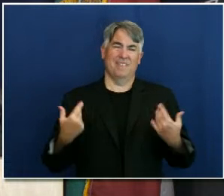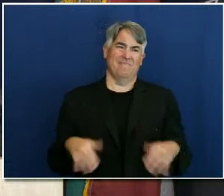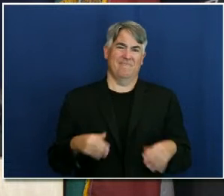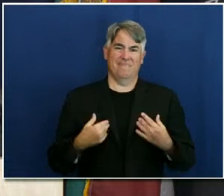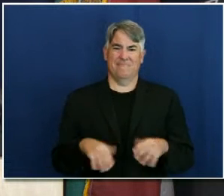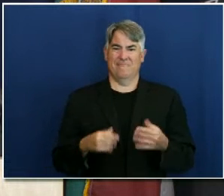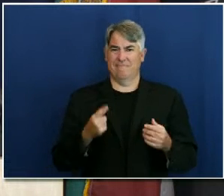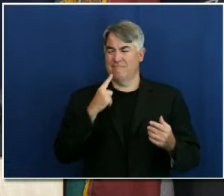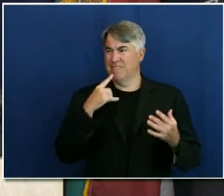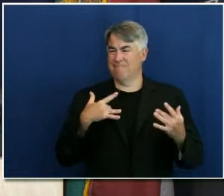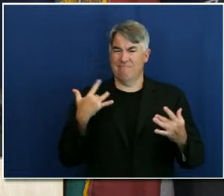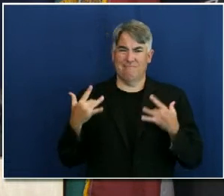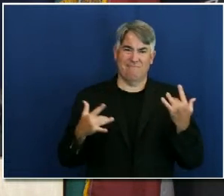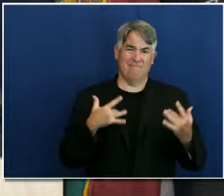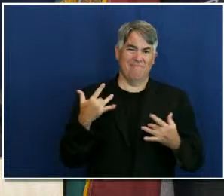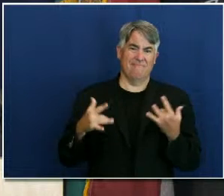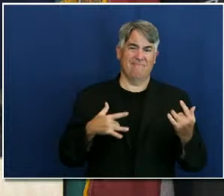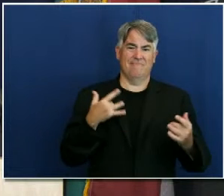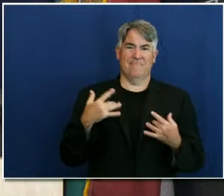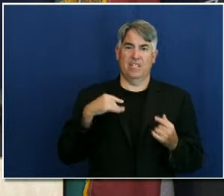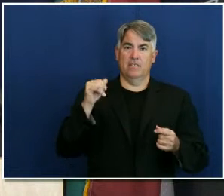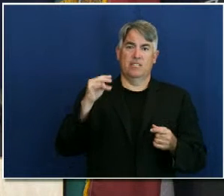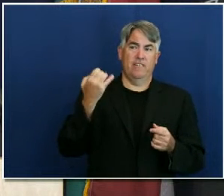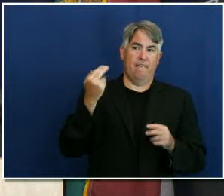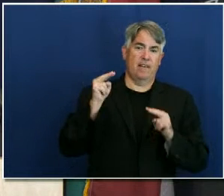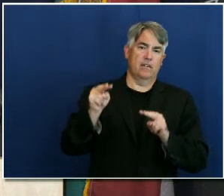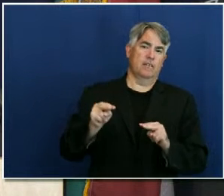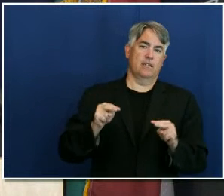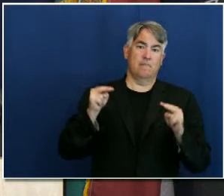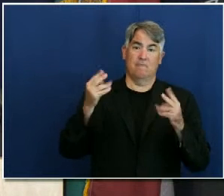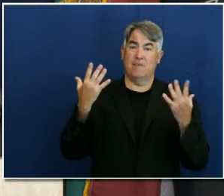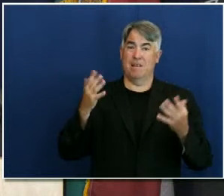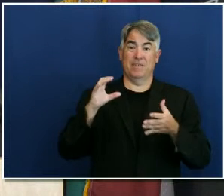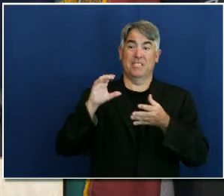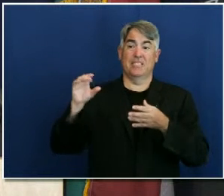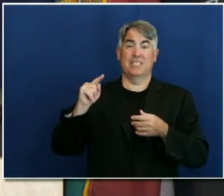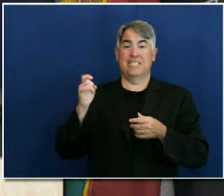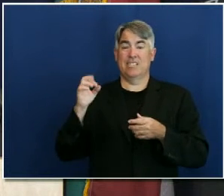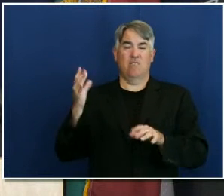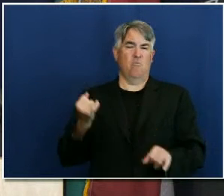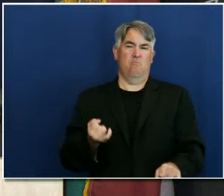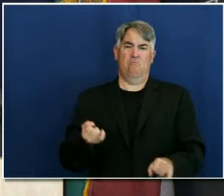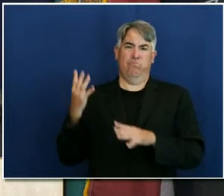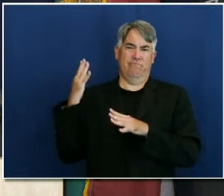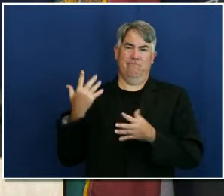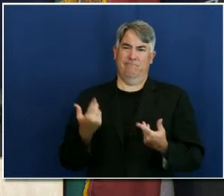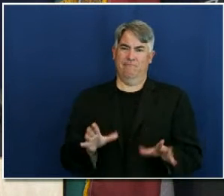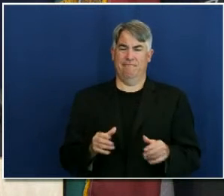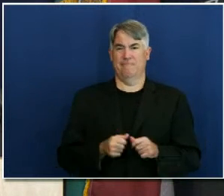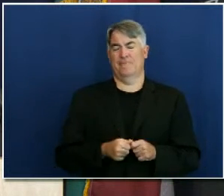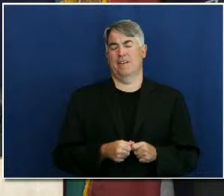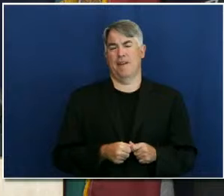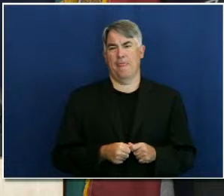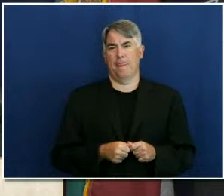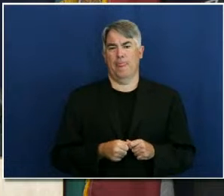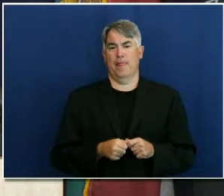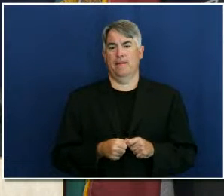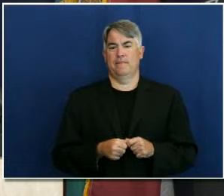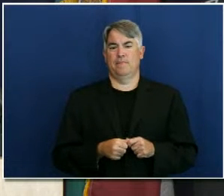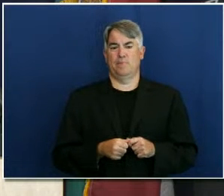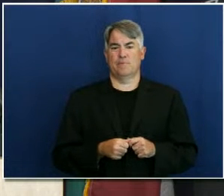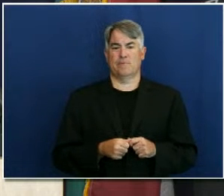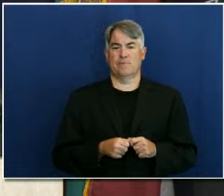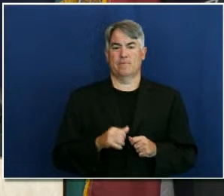excitement to June 15th, moving beyond the tiers. Next week, we'll probably share with you what life will look like from things we're doing from a public